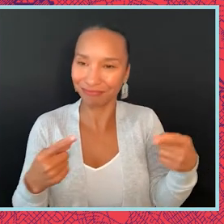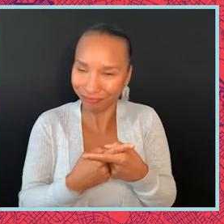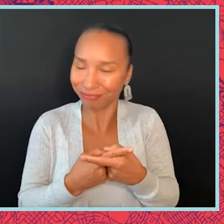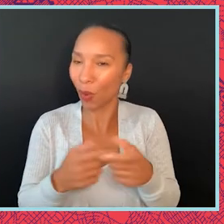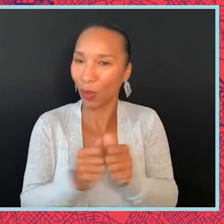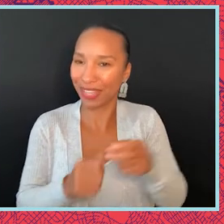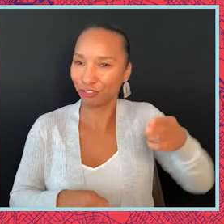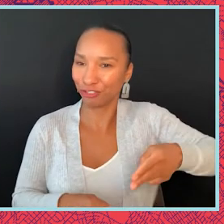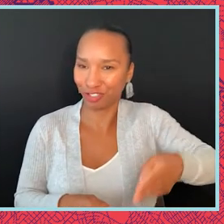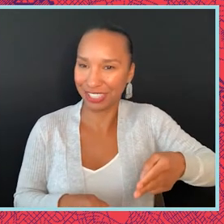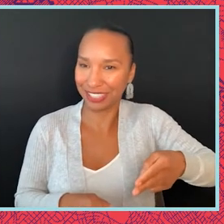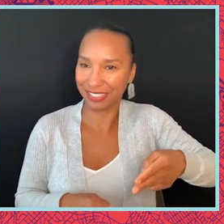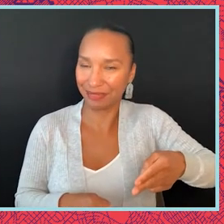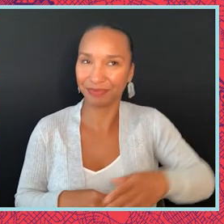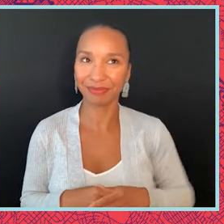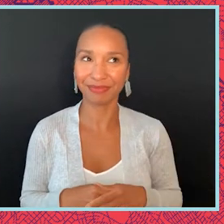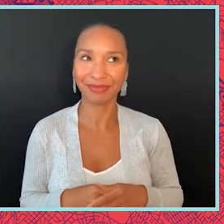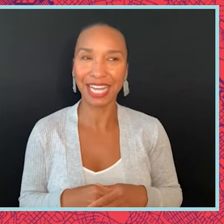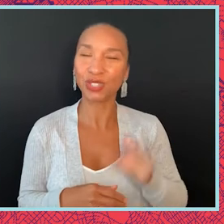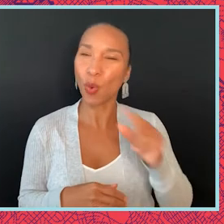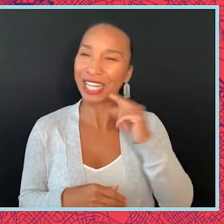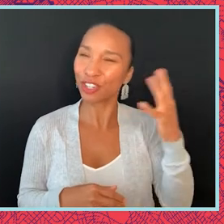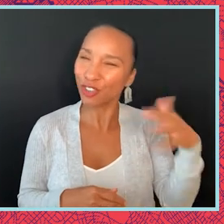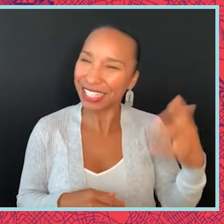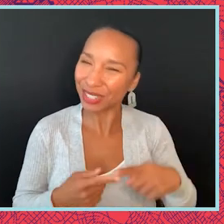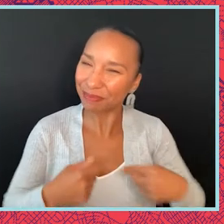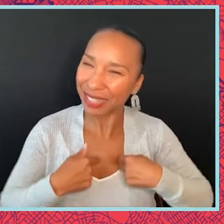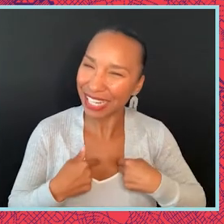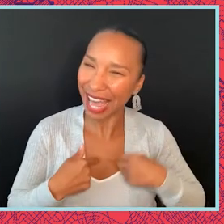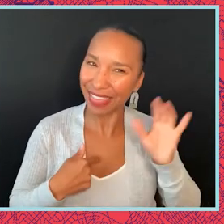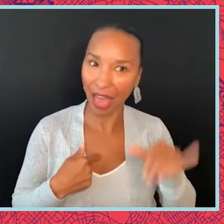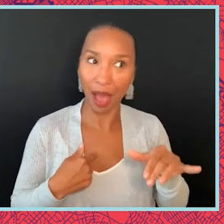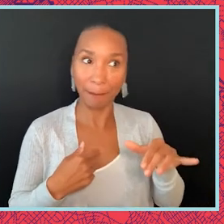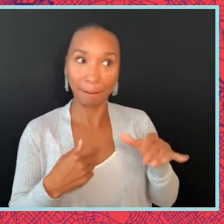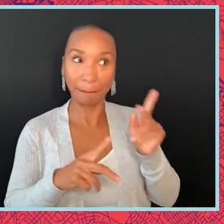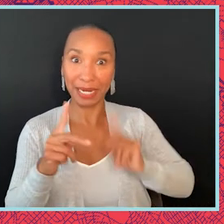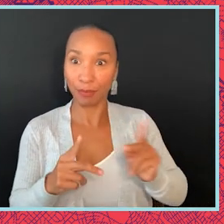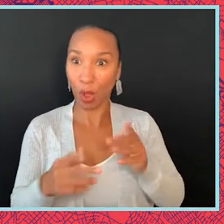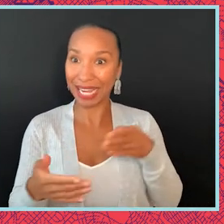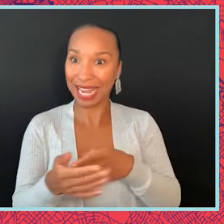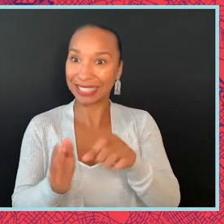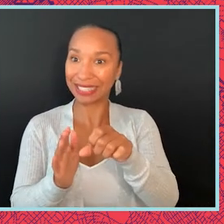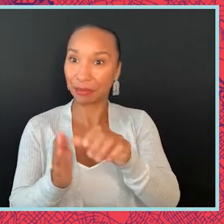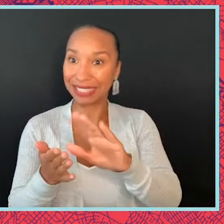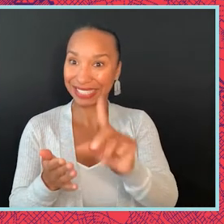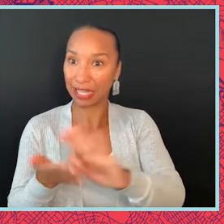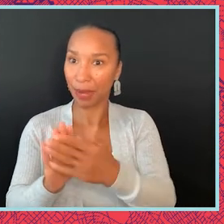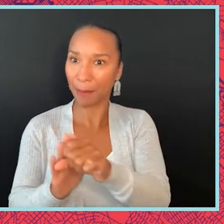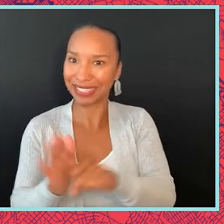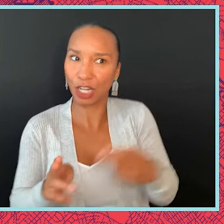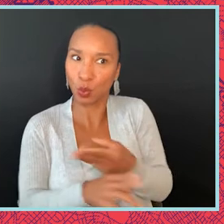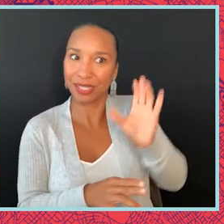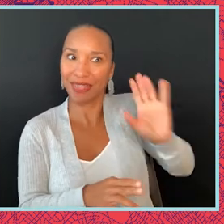true. It's ahistorical. And what is crazy to me is not only do opponents of statehood make that argument today, not